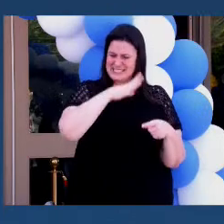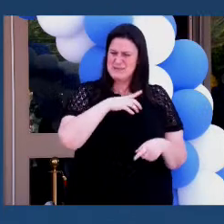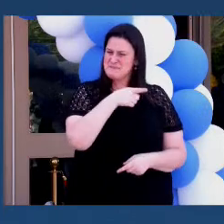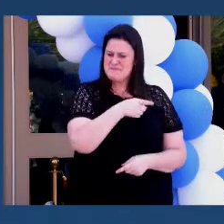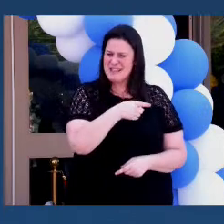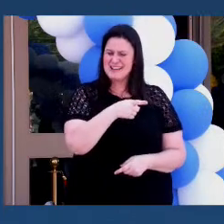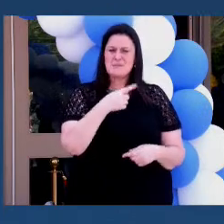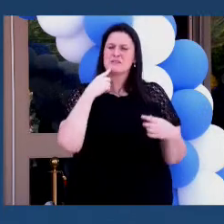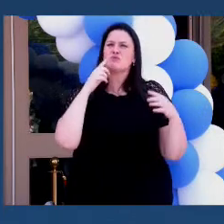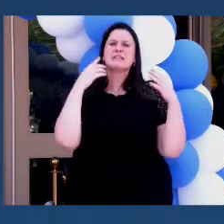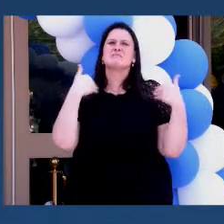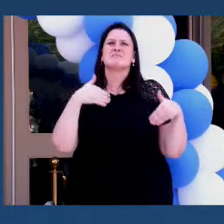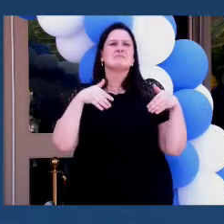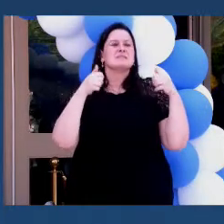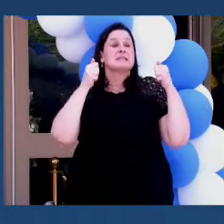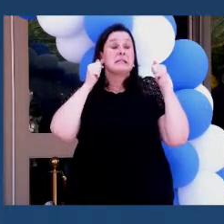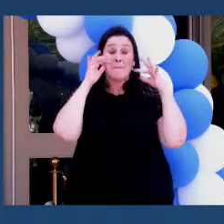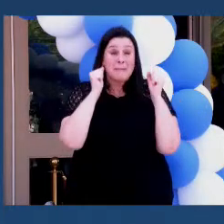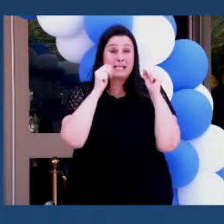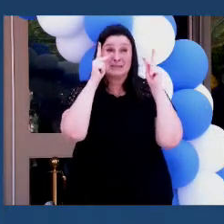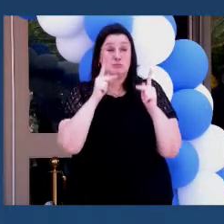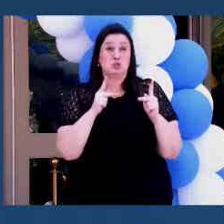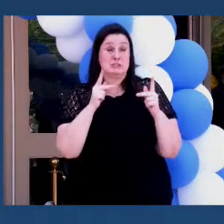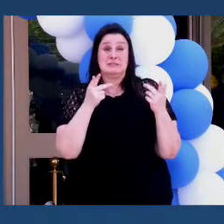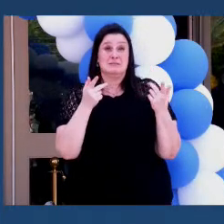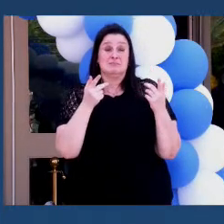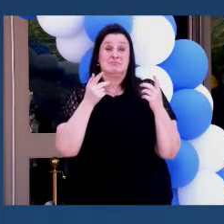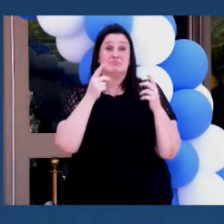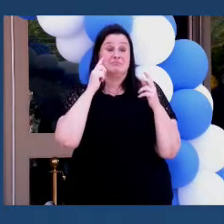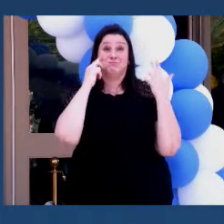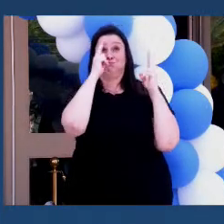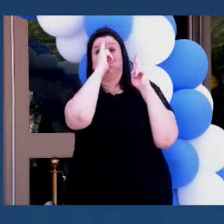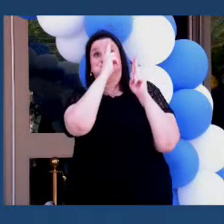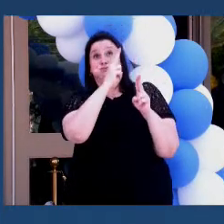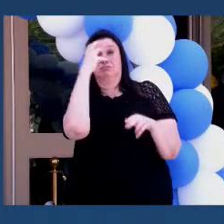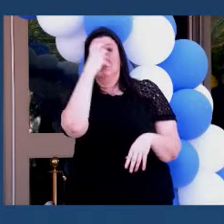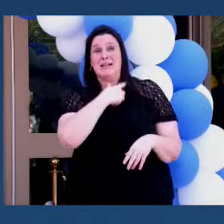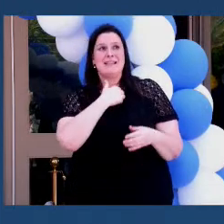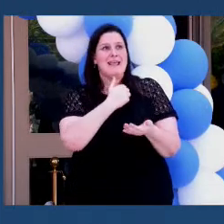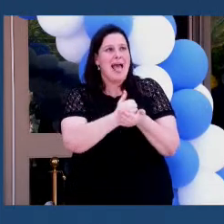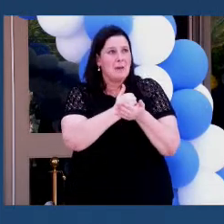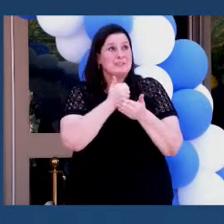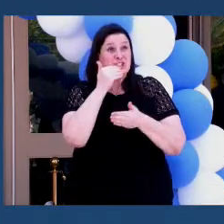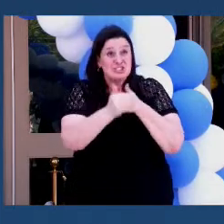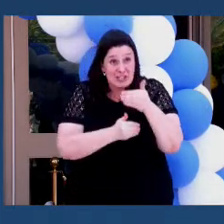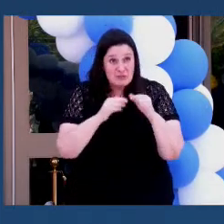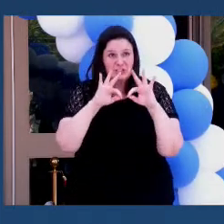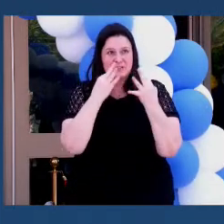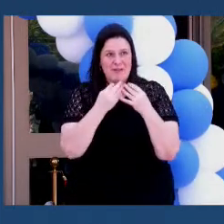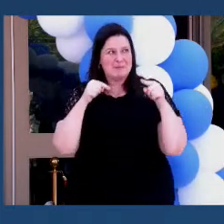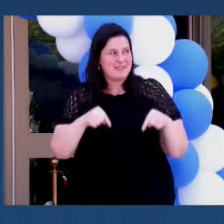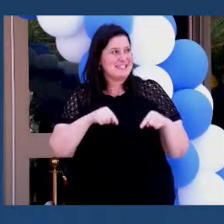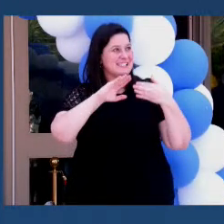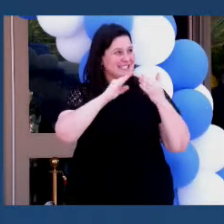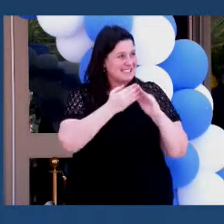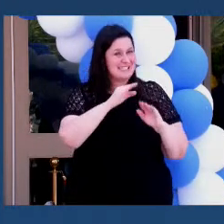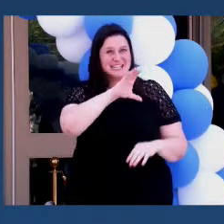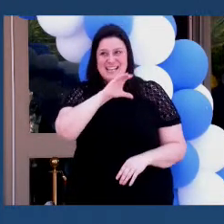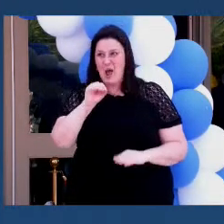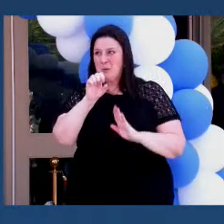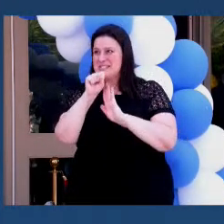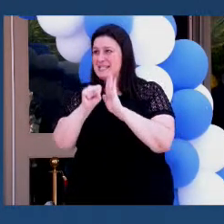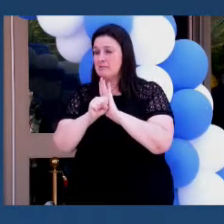this icon who has just helped generations of families in our city, in our county, in our state. And